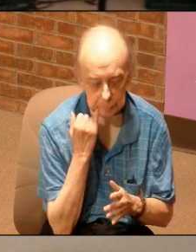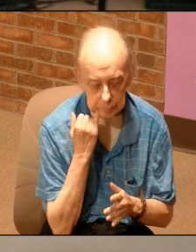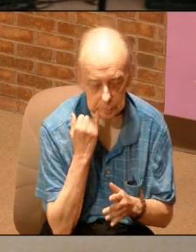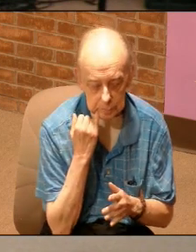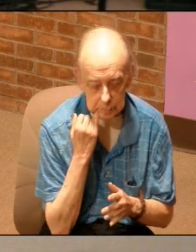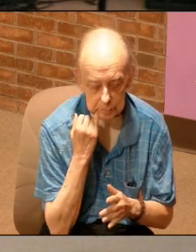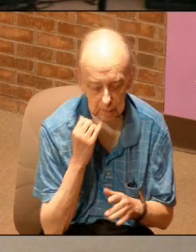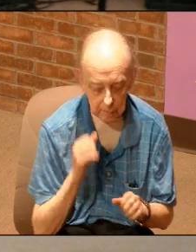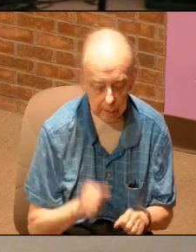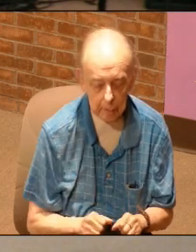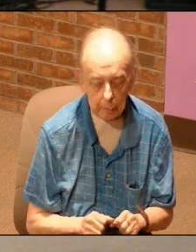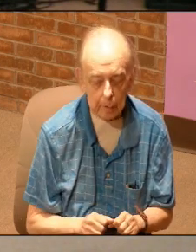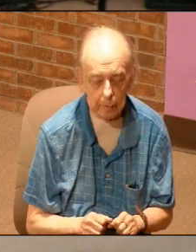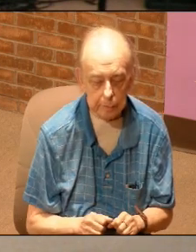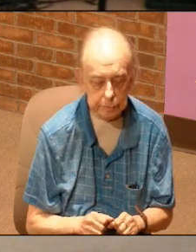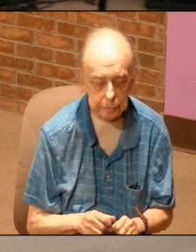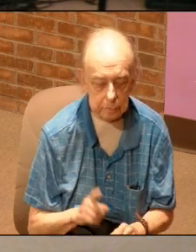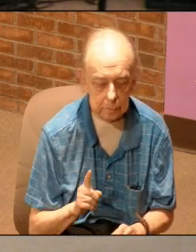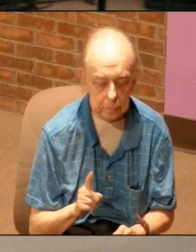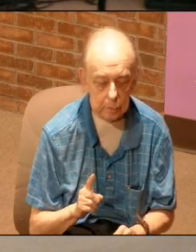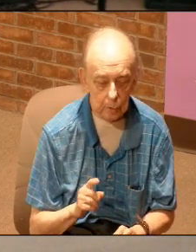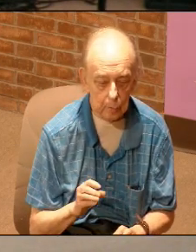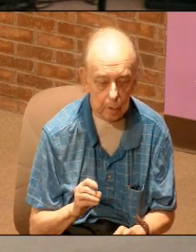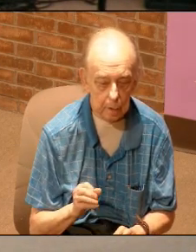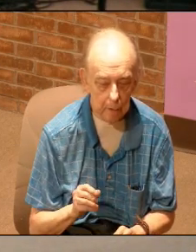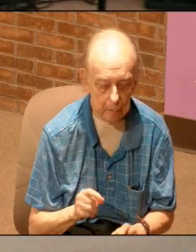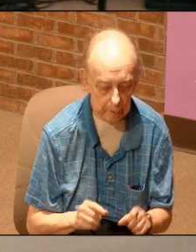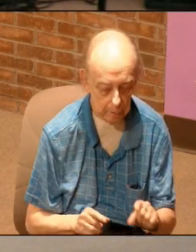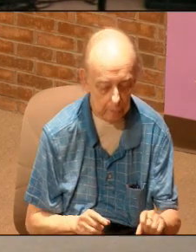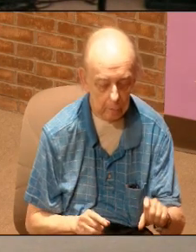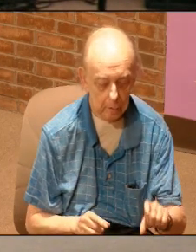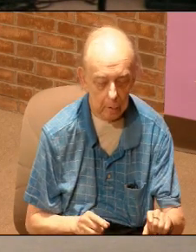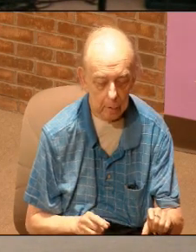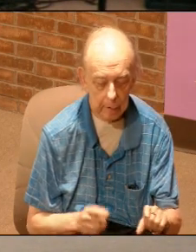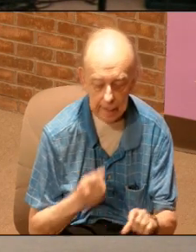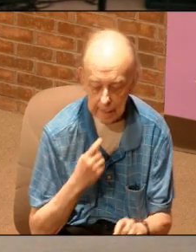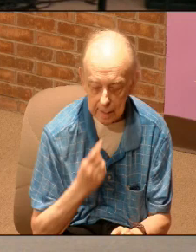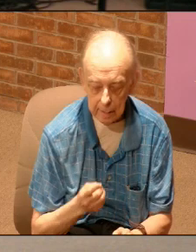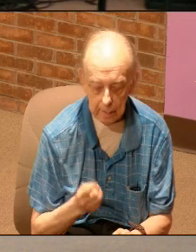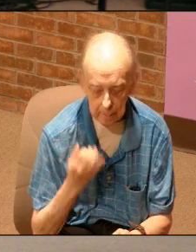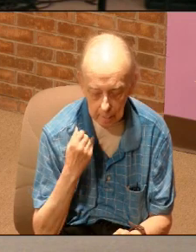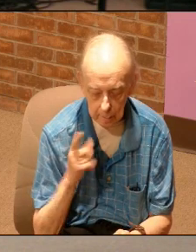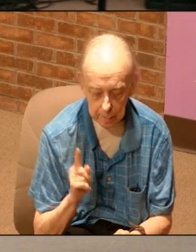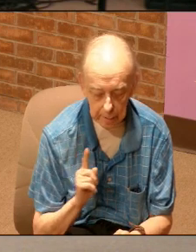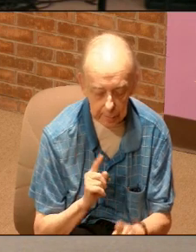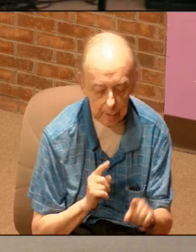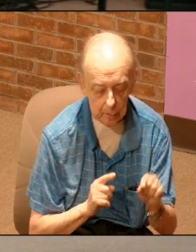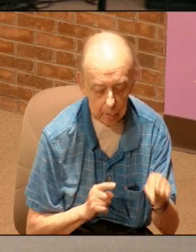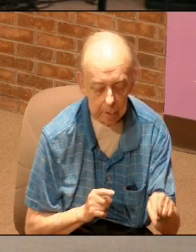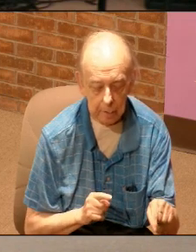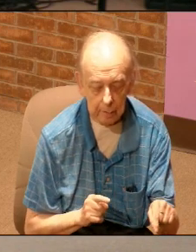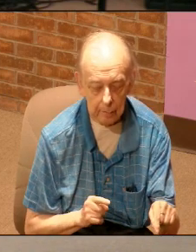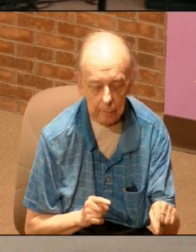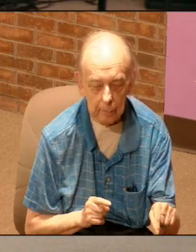capable, he took one domino and he said, if I take that